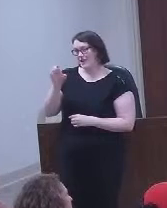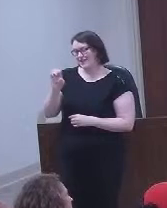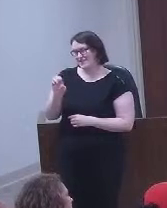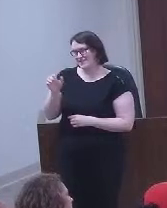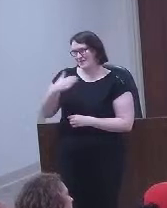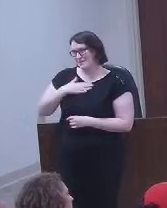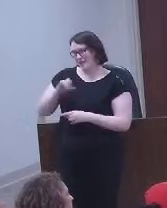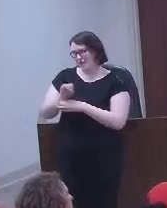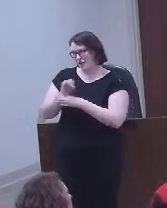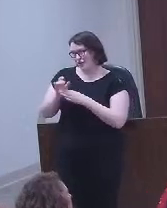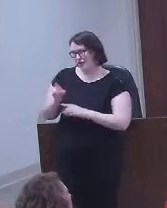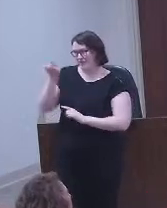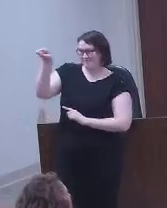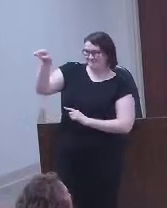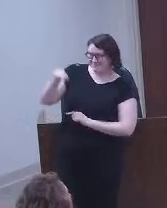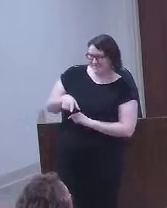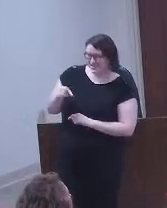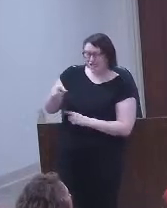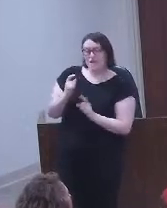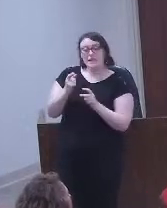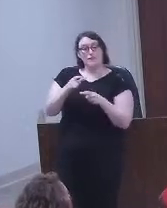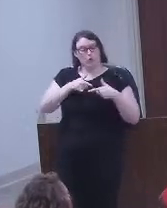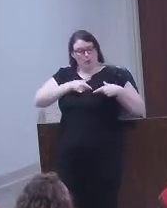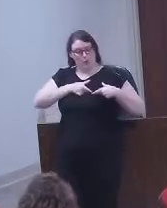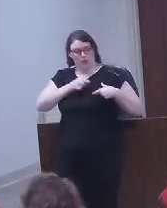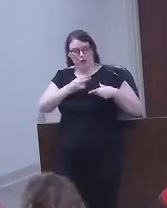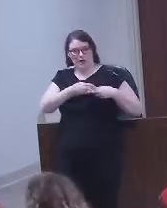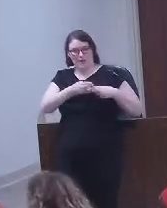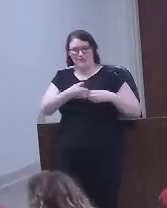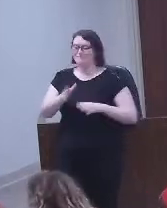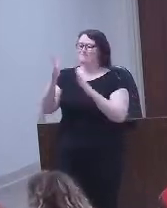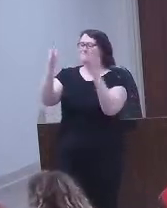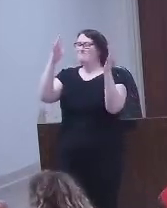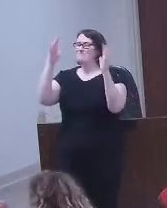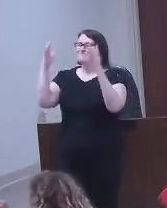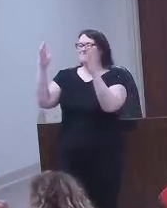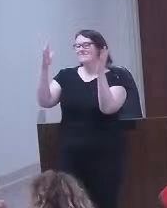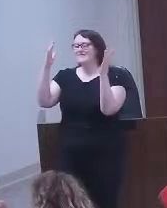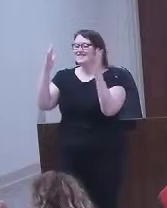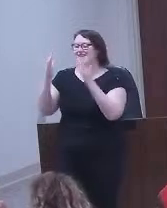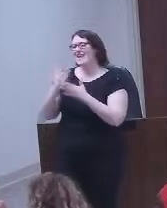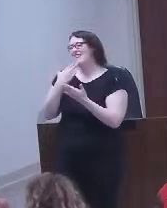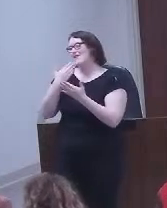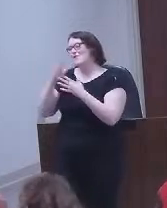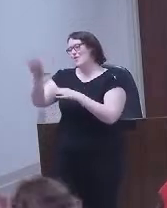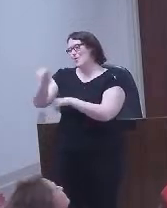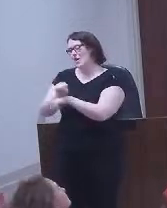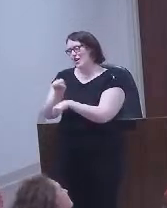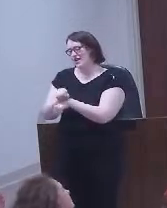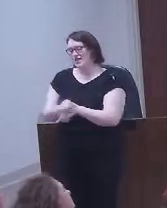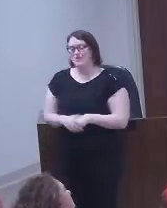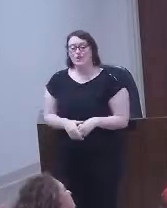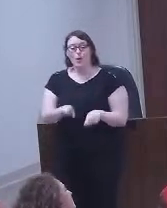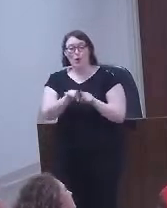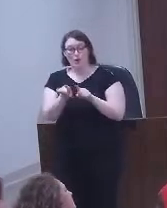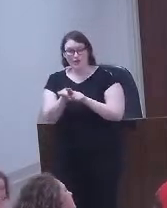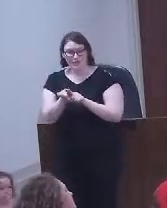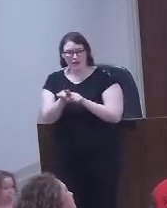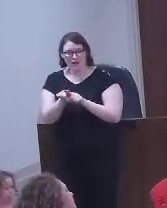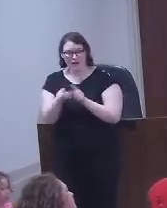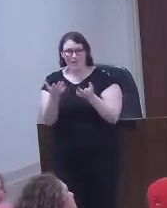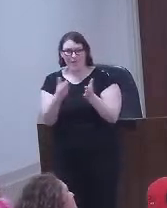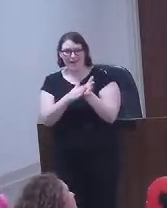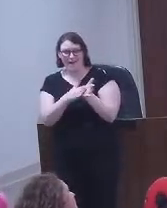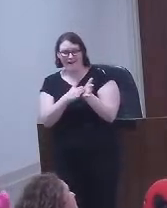she is in the back of the room. She's the one that gave everybody their name tags. Wave your hand, Gracie. Thank you for all the work that you're doing. And I also, big shout out to